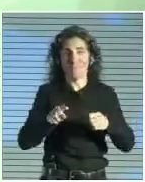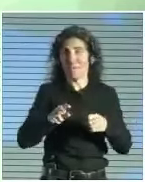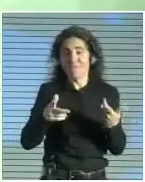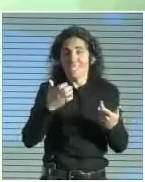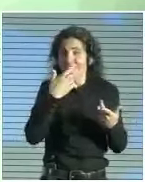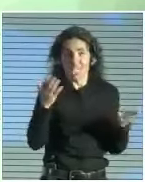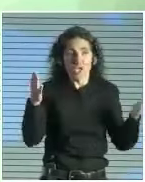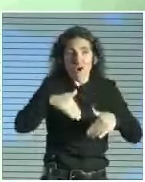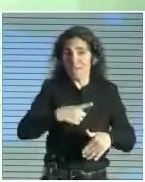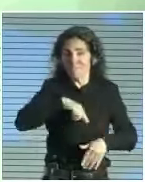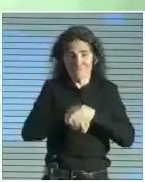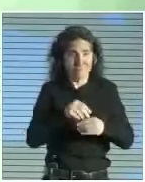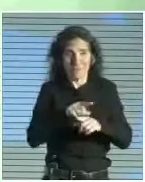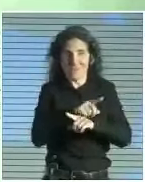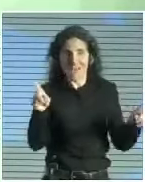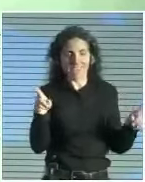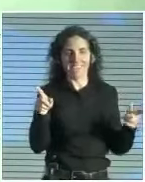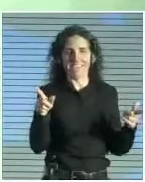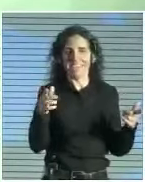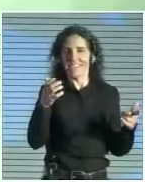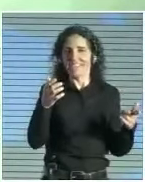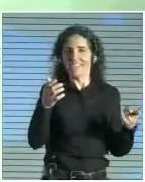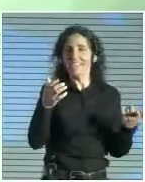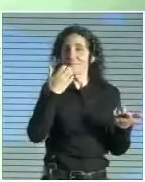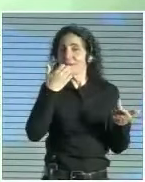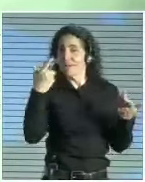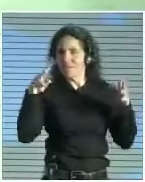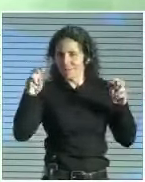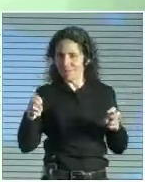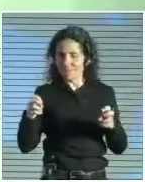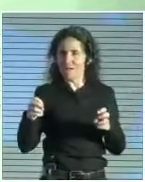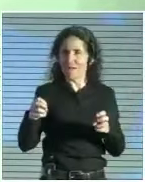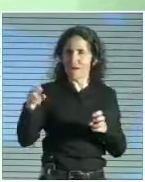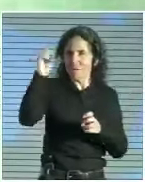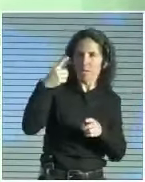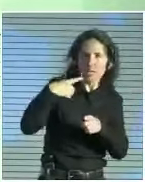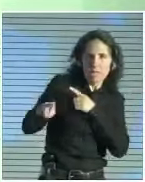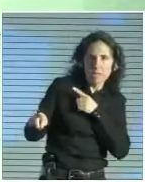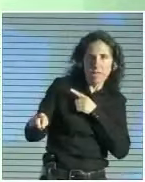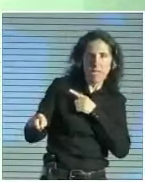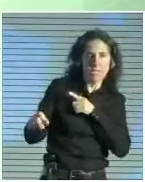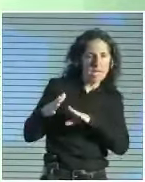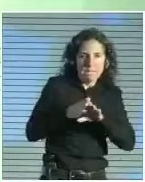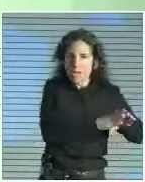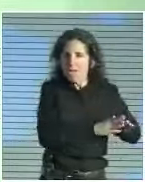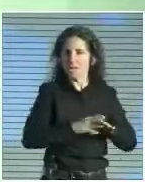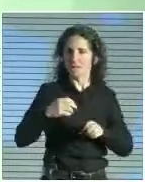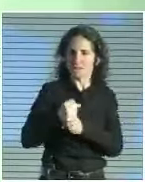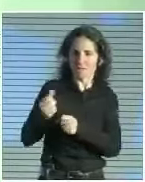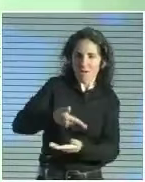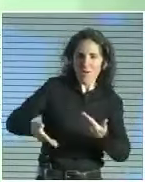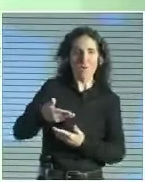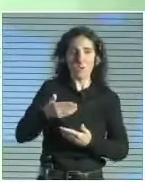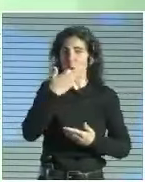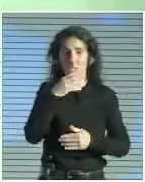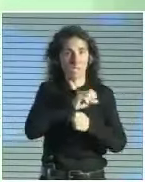But these platforms, an organized set of meetings that come together with proper agendas and specific priorities. So you're